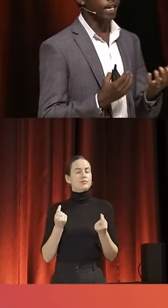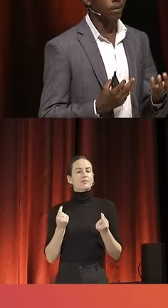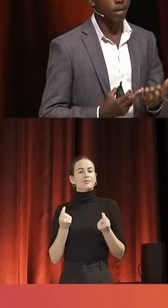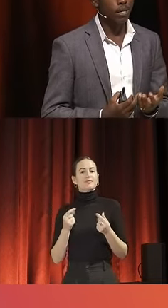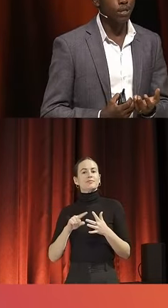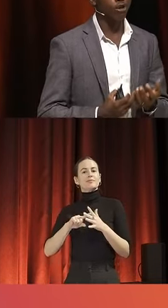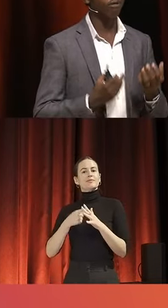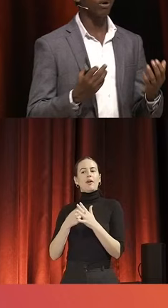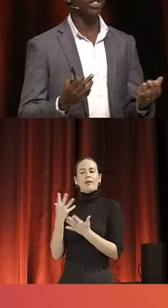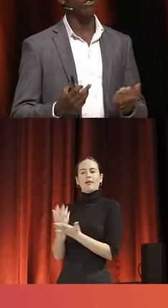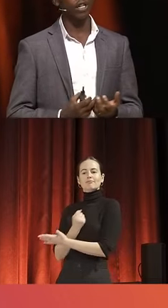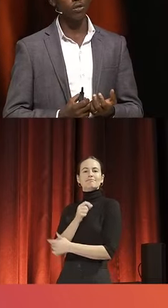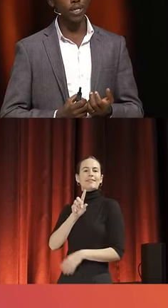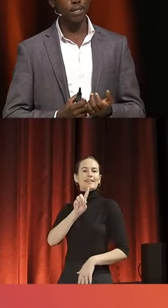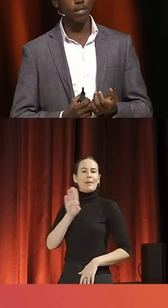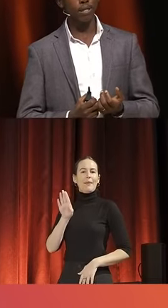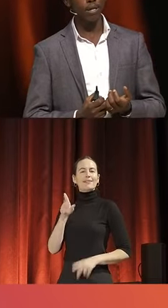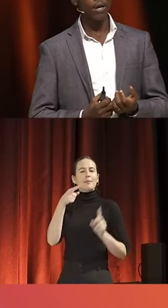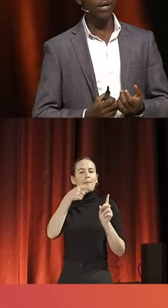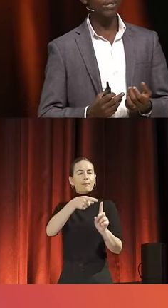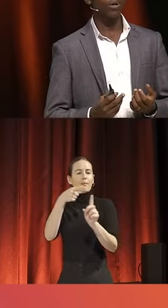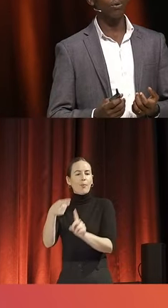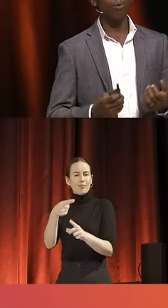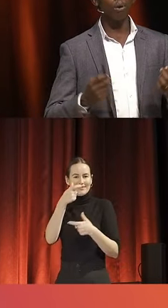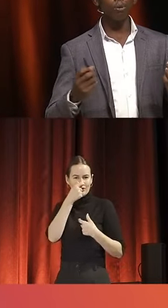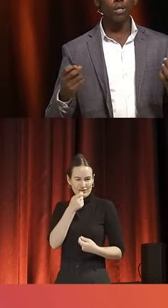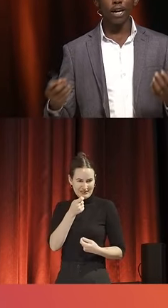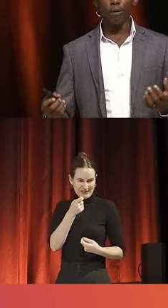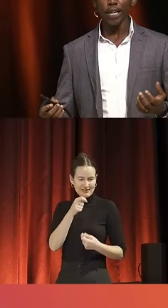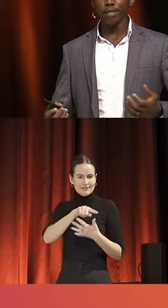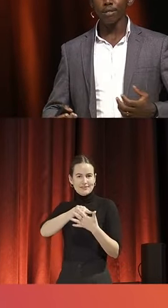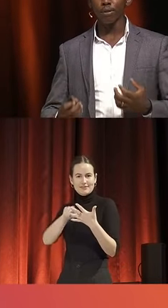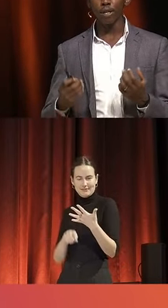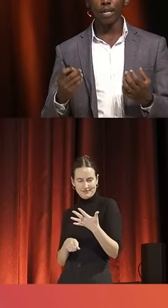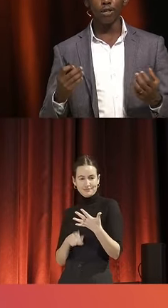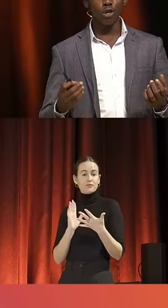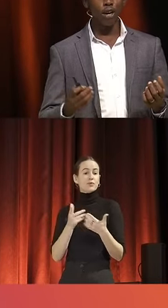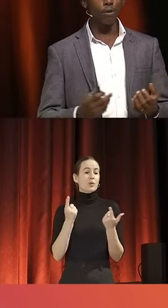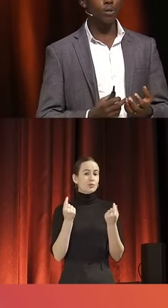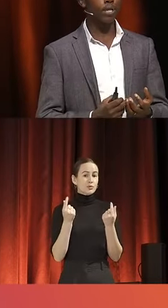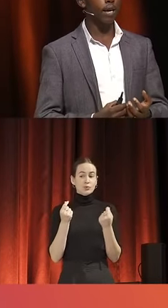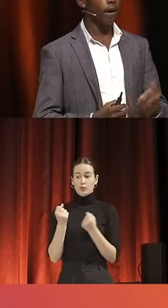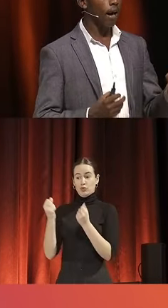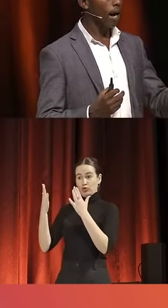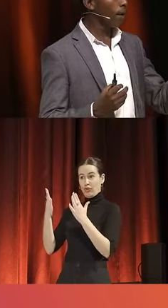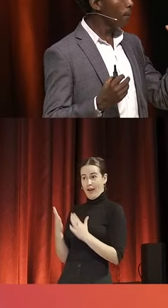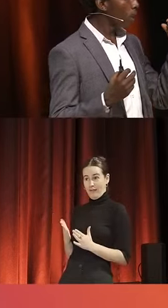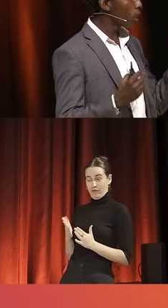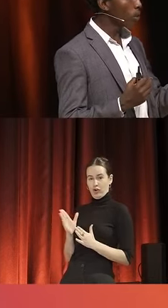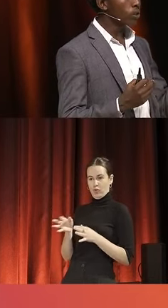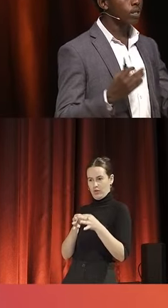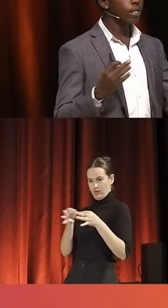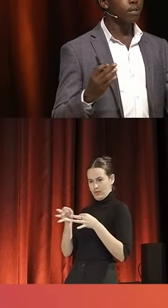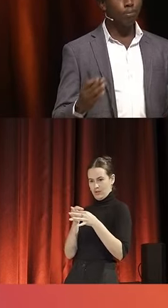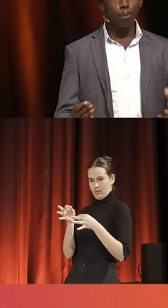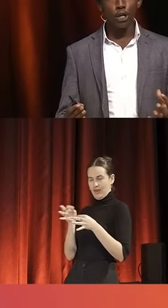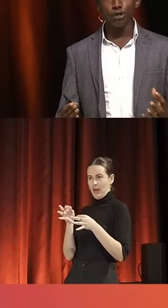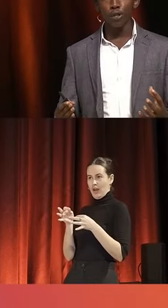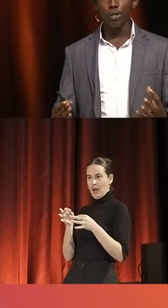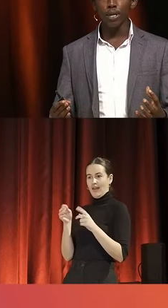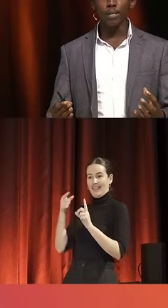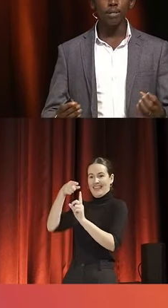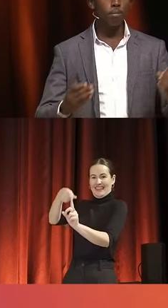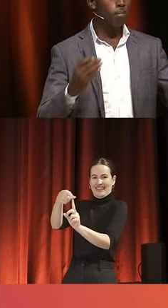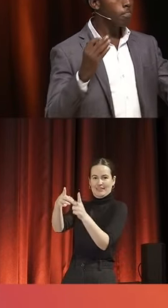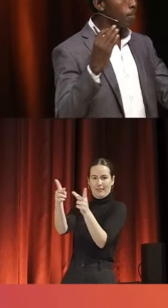a database of points of interest. So we would direct the driver to say, go to this point